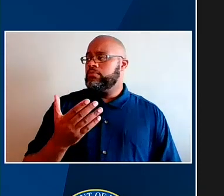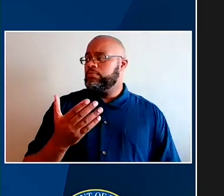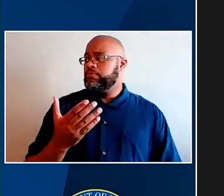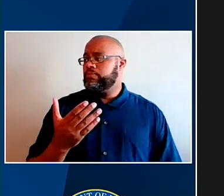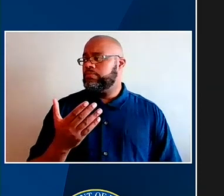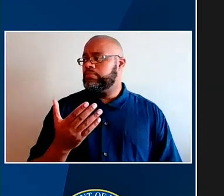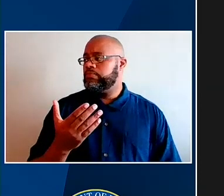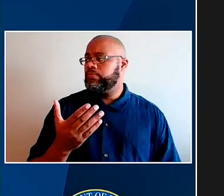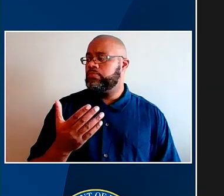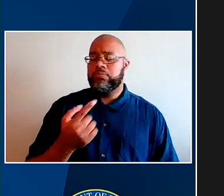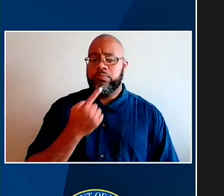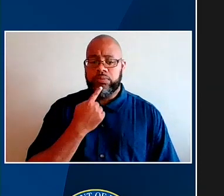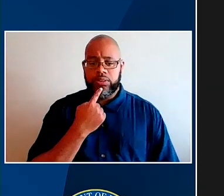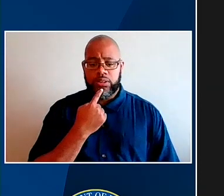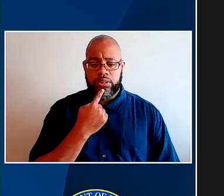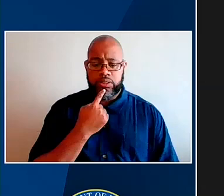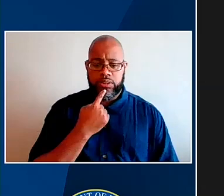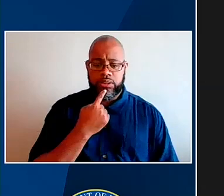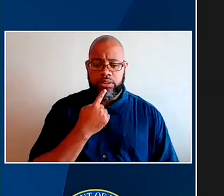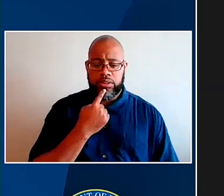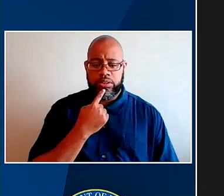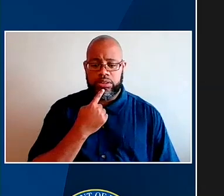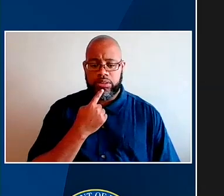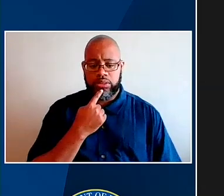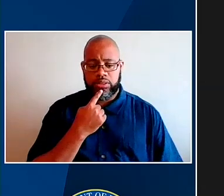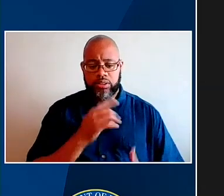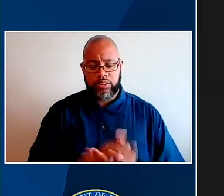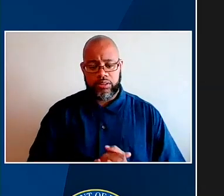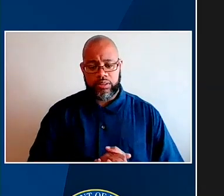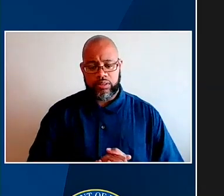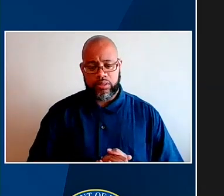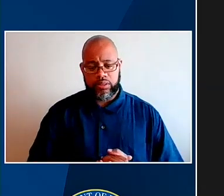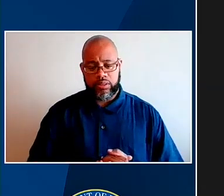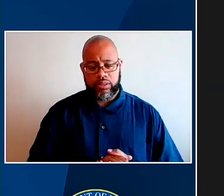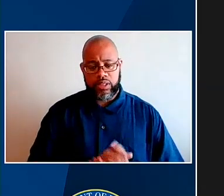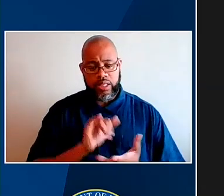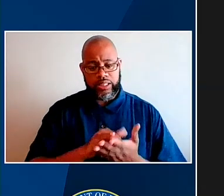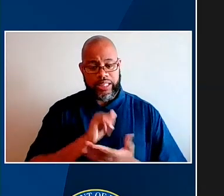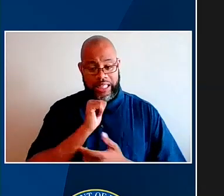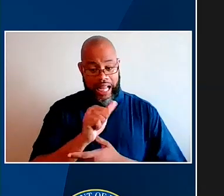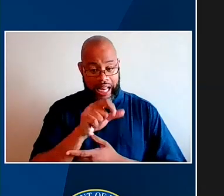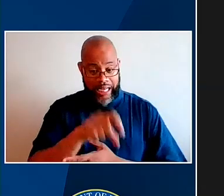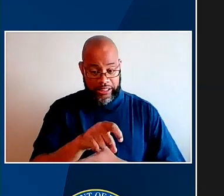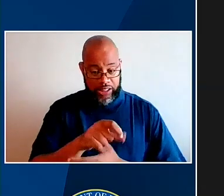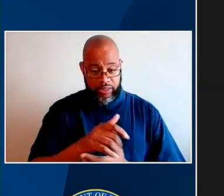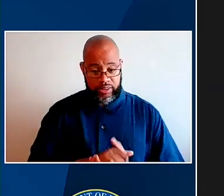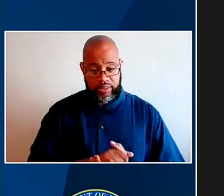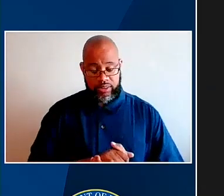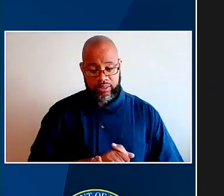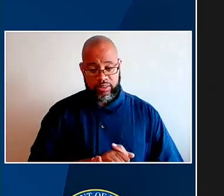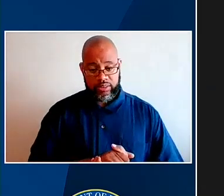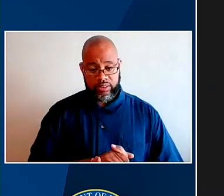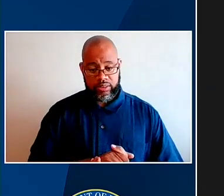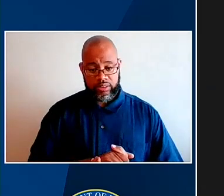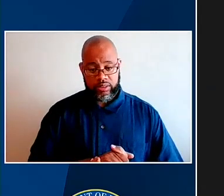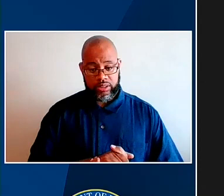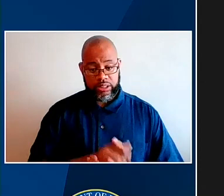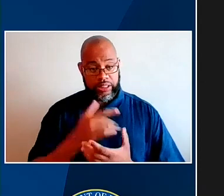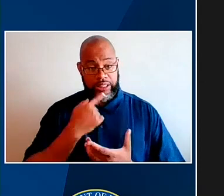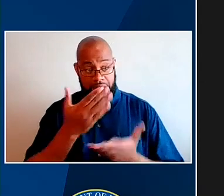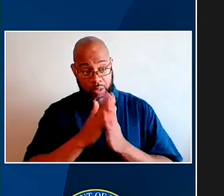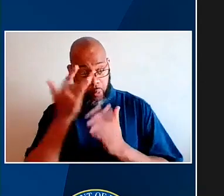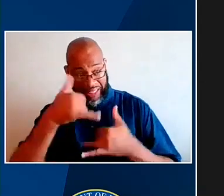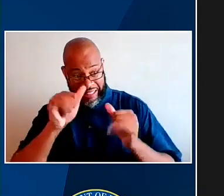So you're suggesting what is that this is not needed? You're suggesting why is it still needed?